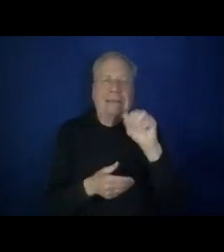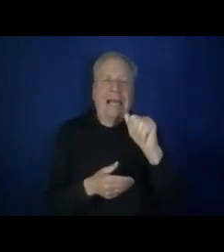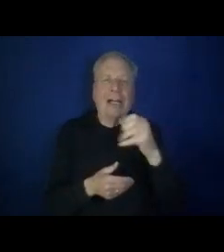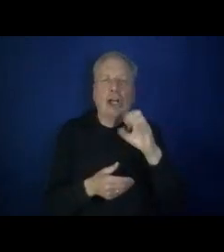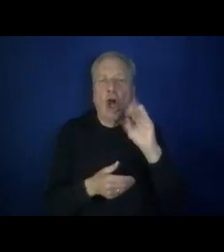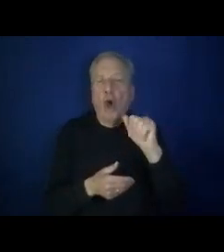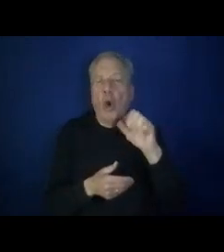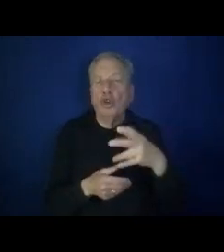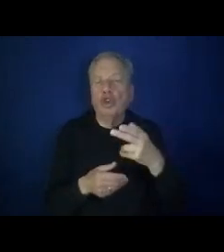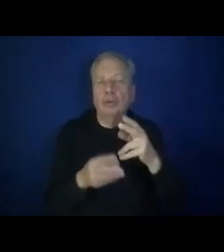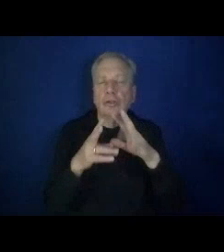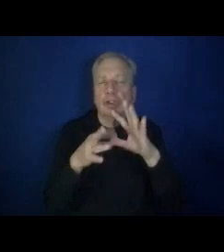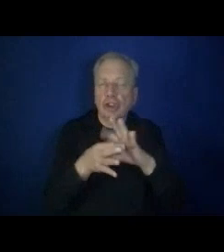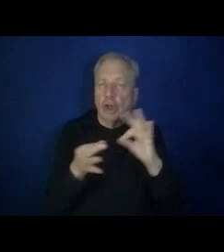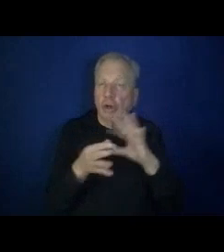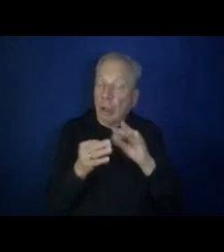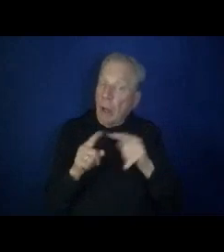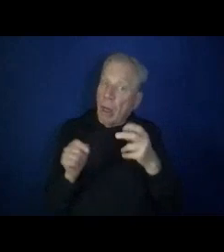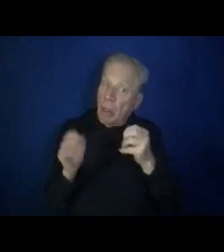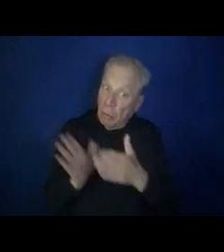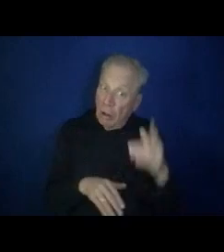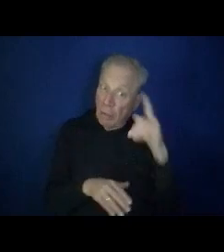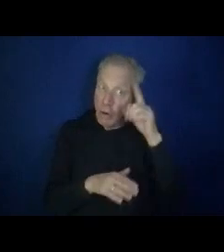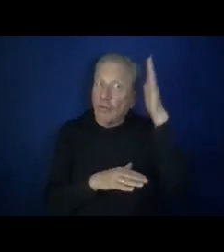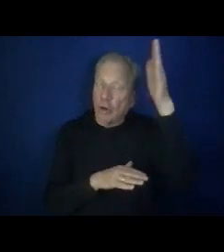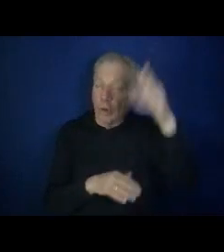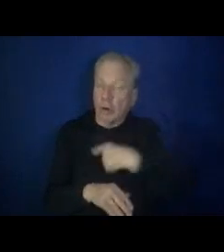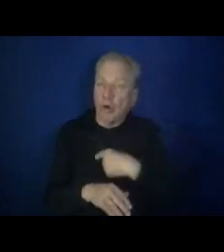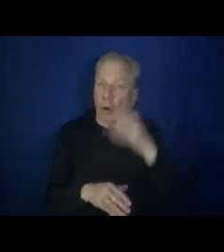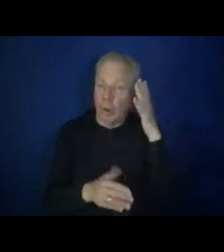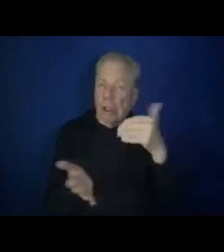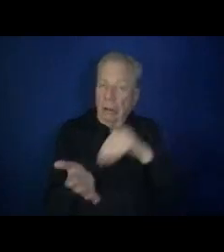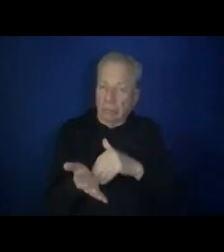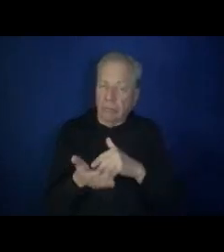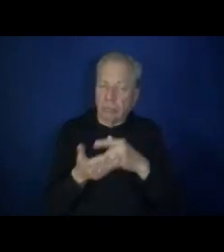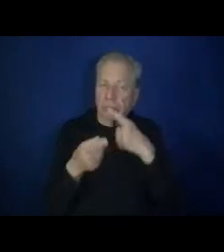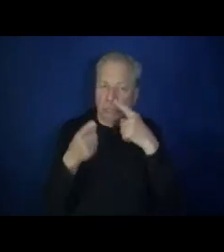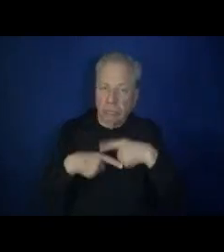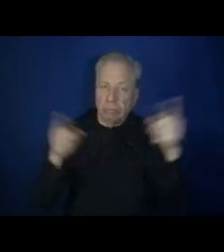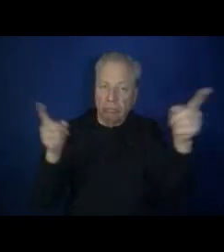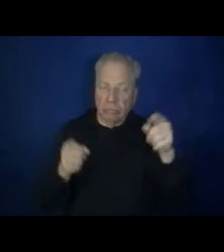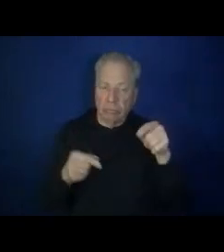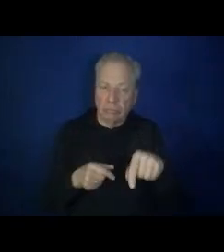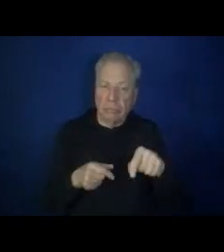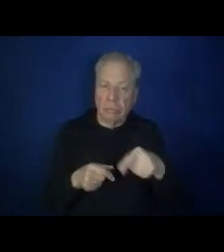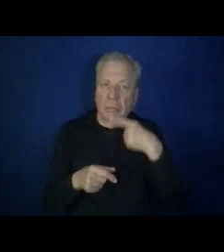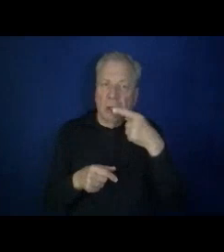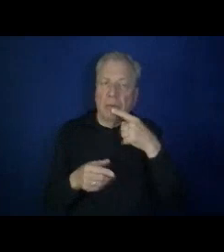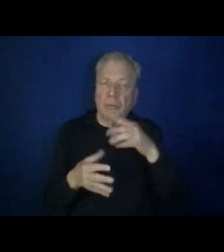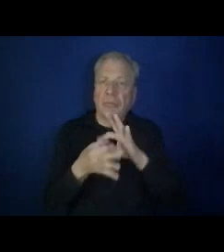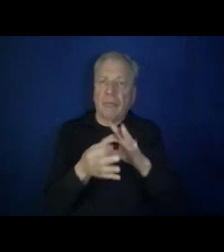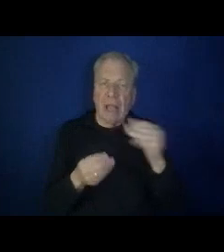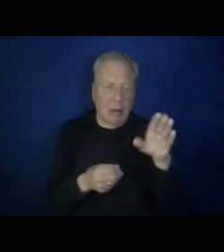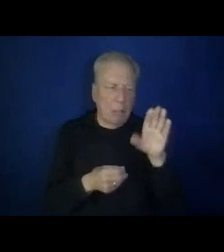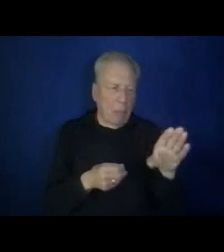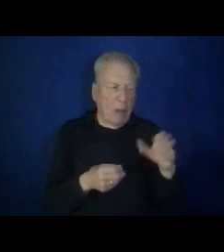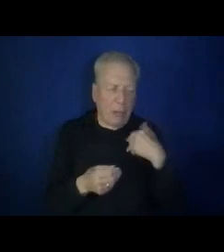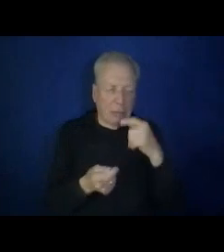that. The plan for the future, and we'll roll this out publicly later this fall. And Bob has